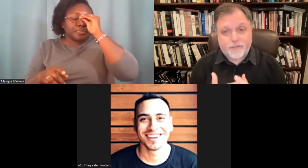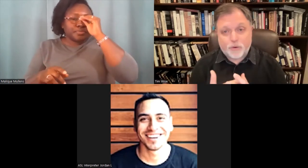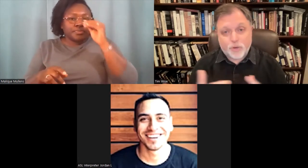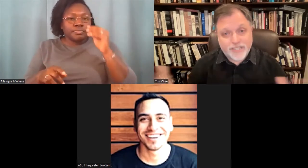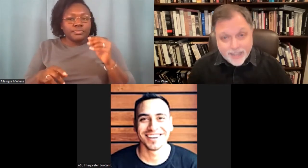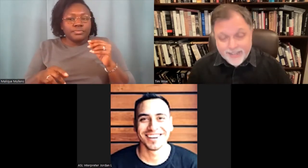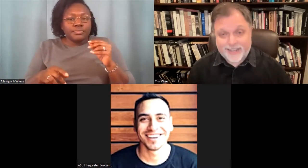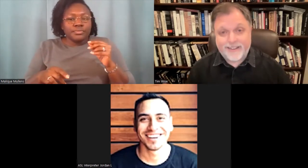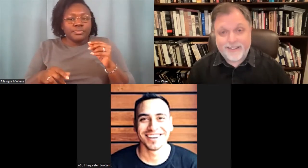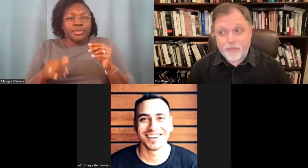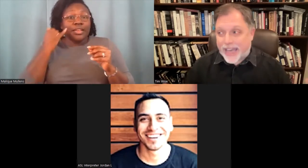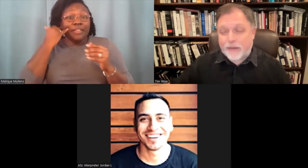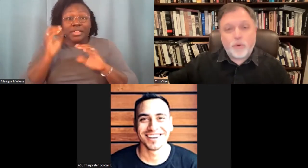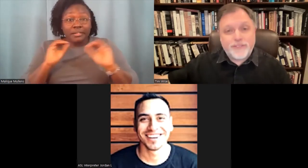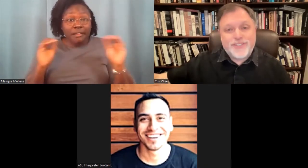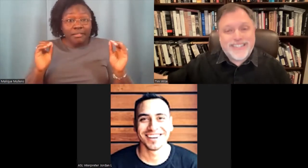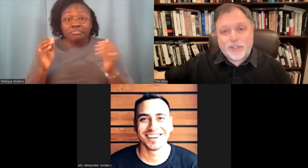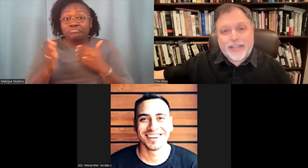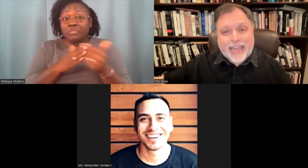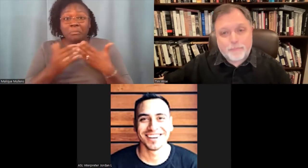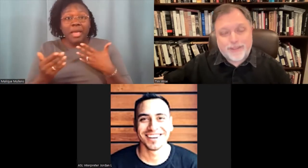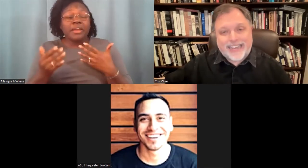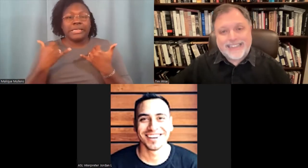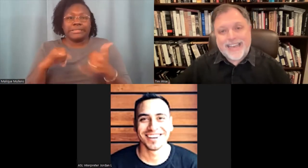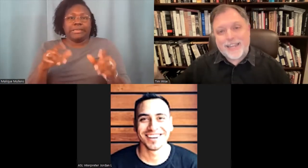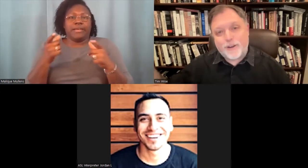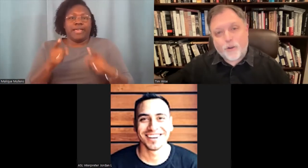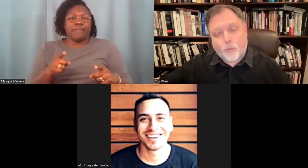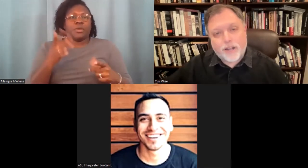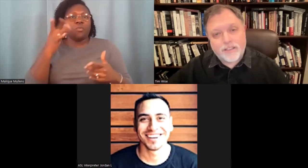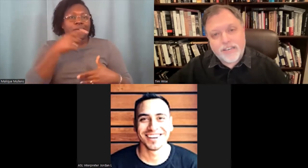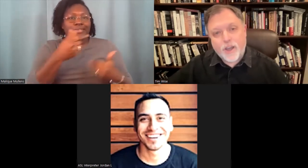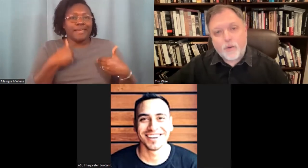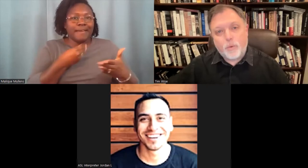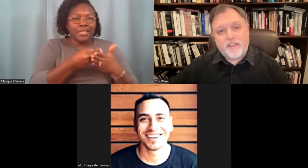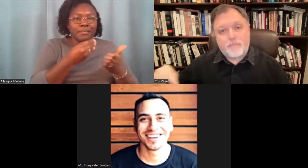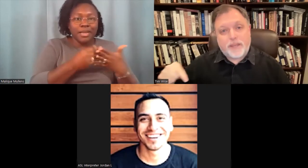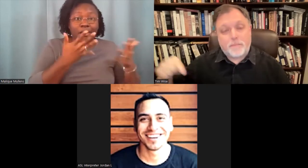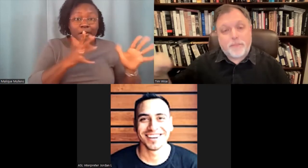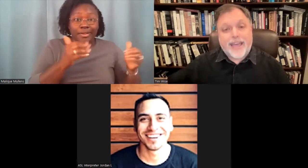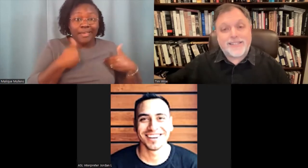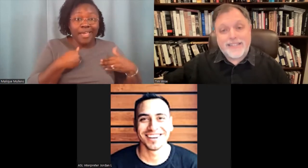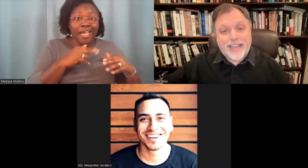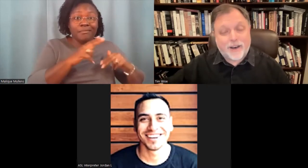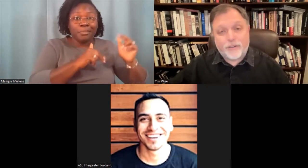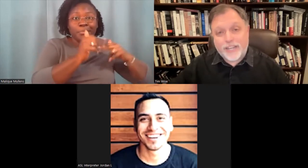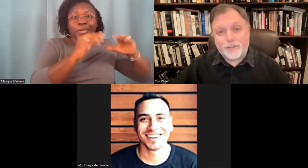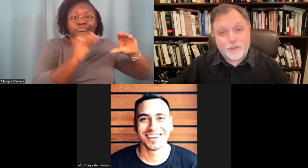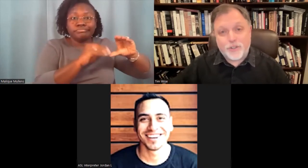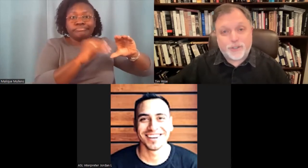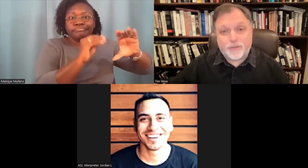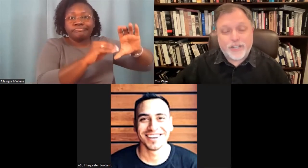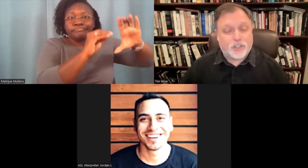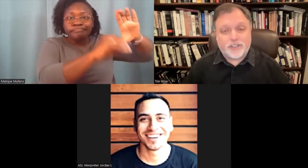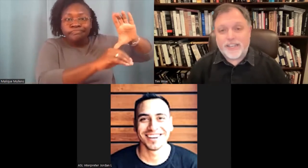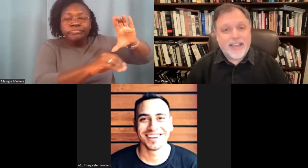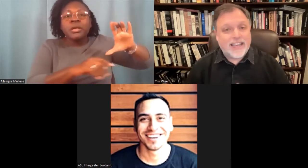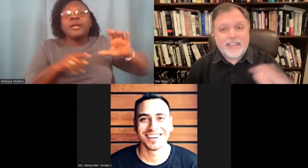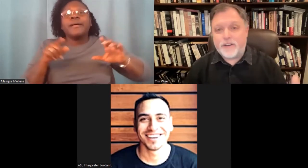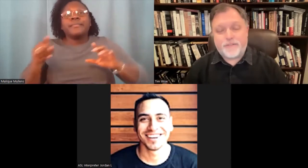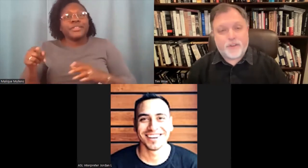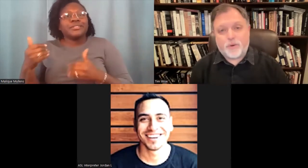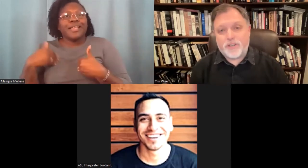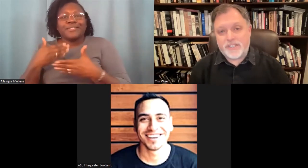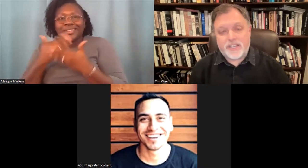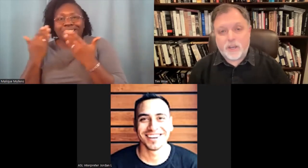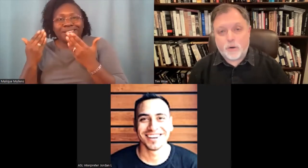even if there were none, that would have still happened. And that inequality would have been passed down intergenerationally,